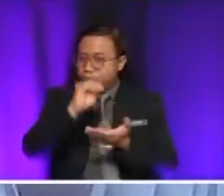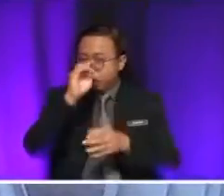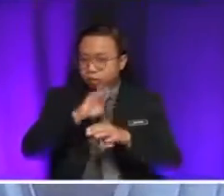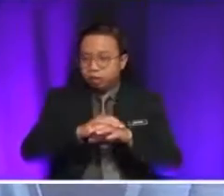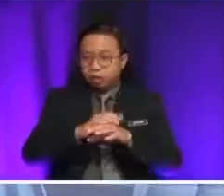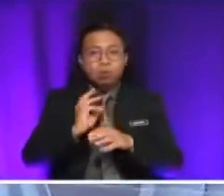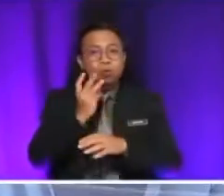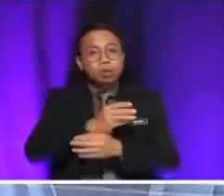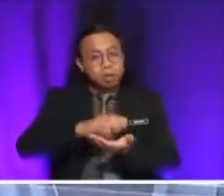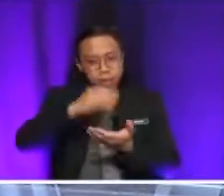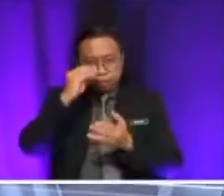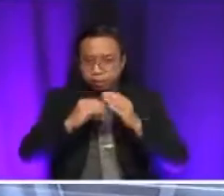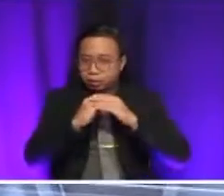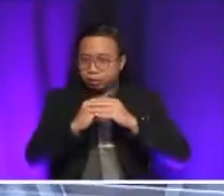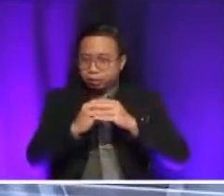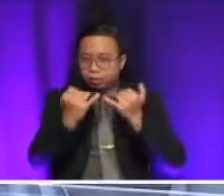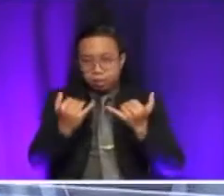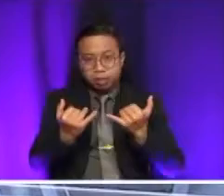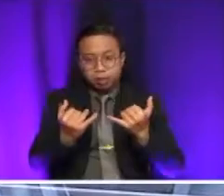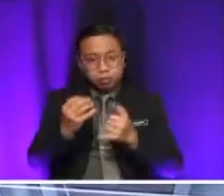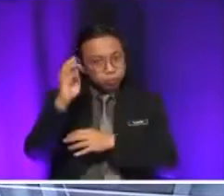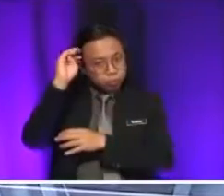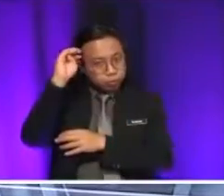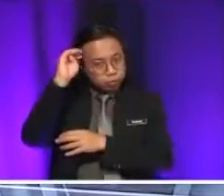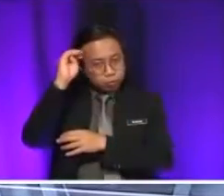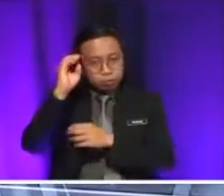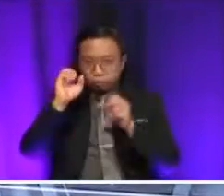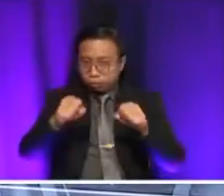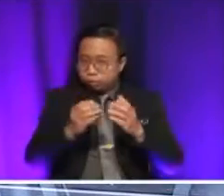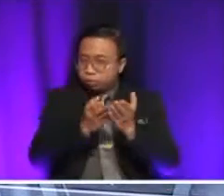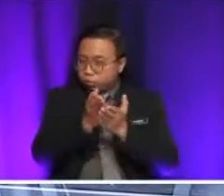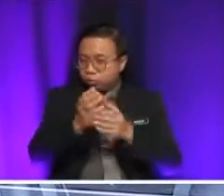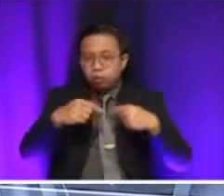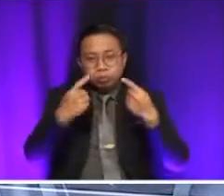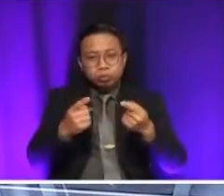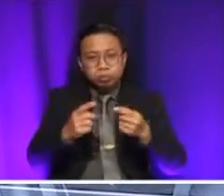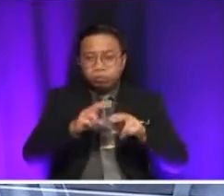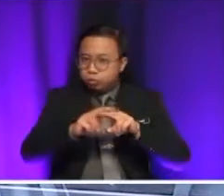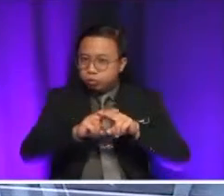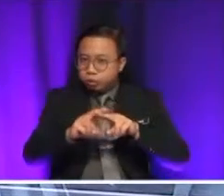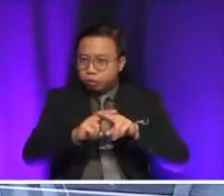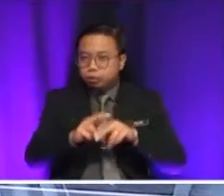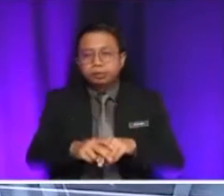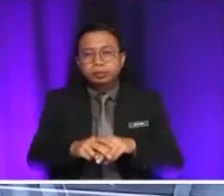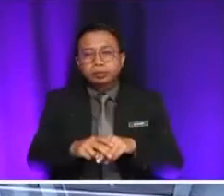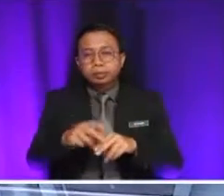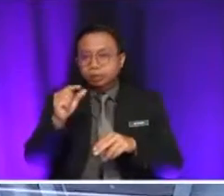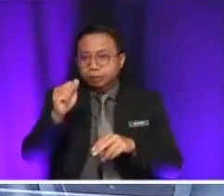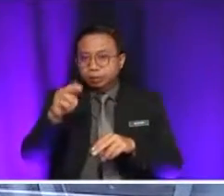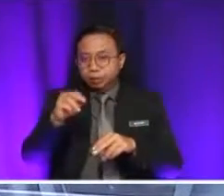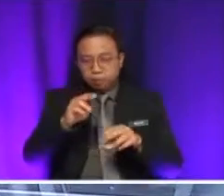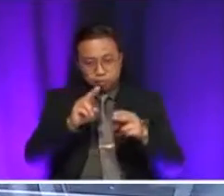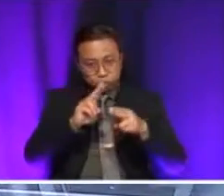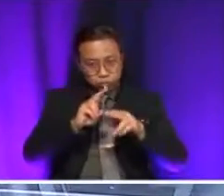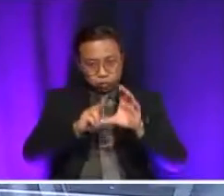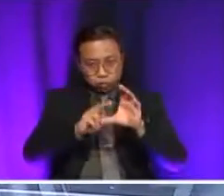we are learning Bahasa Inggeris. And now, Mr. Mohana, when you go on a train, you have to always fill in the gaps in between the seats, so